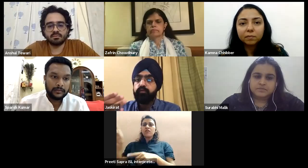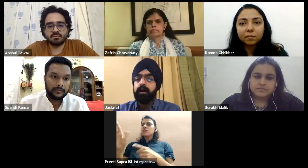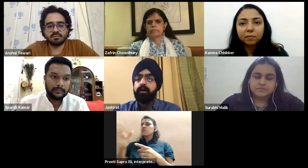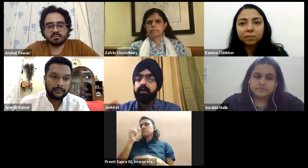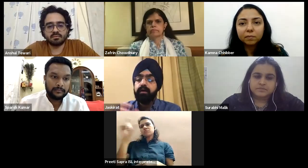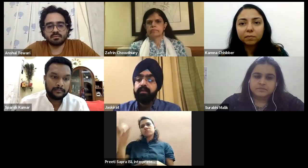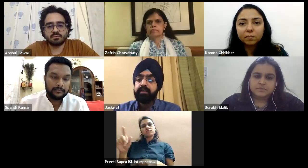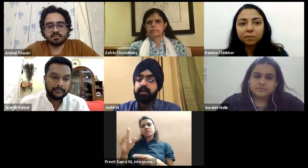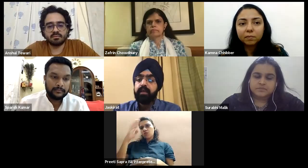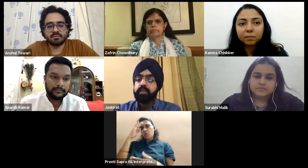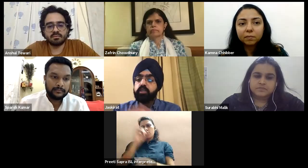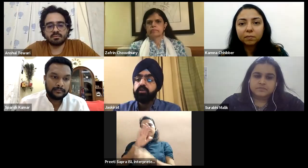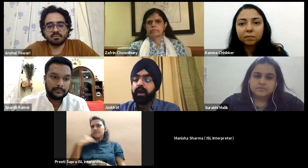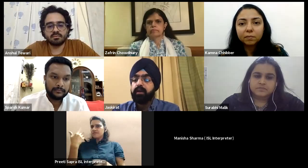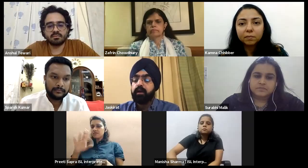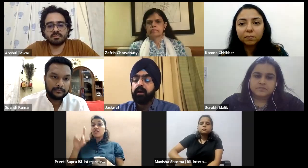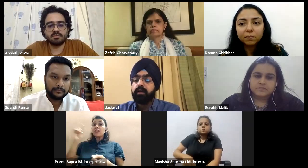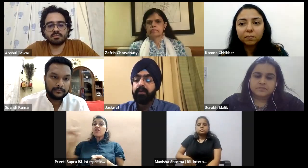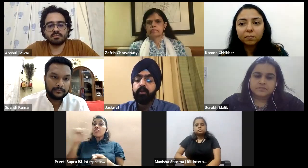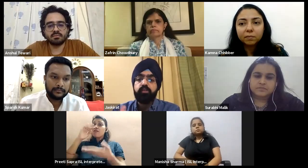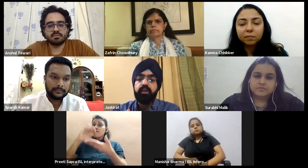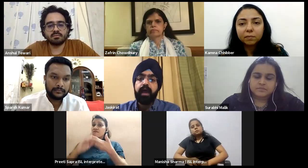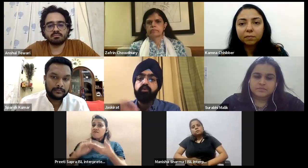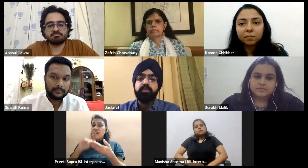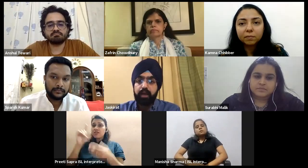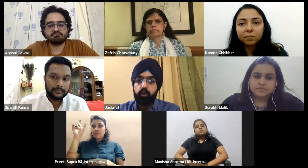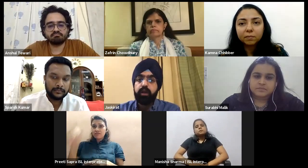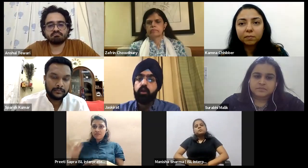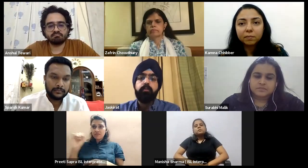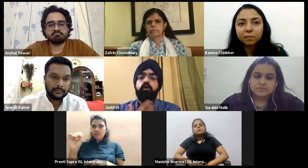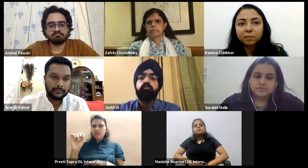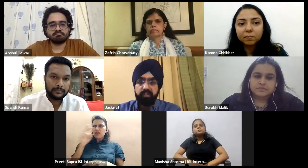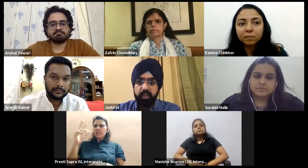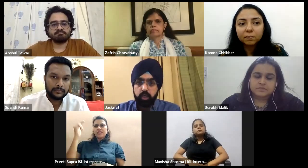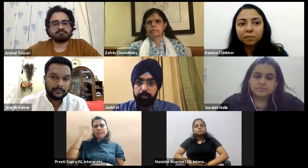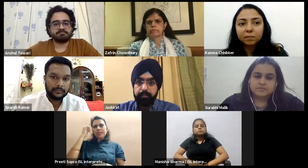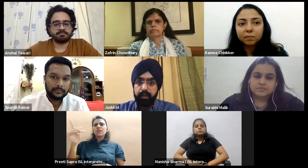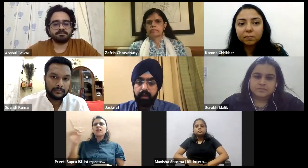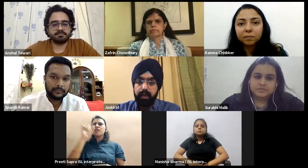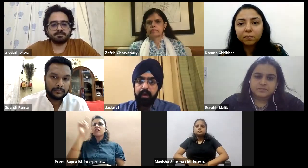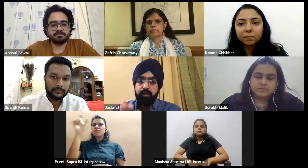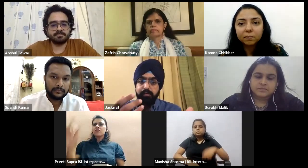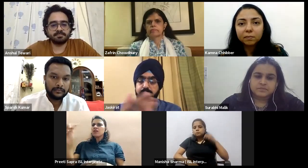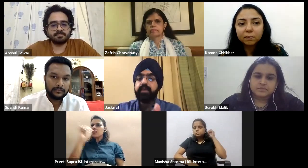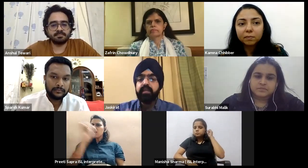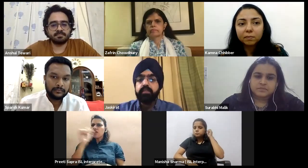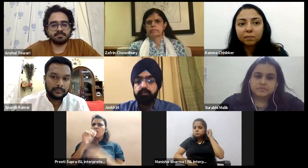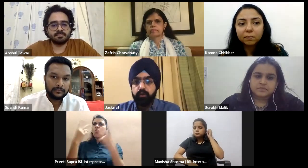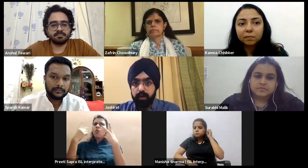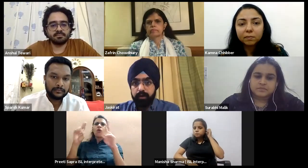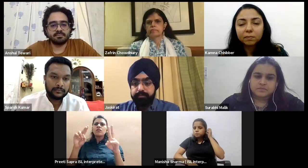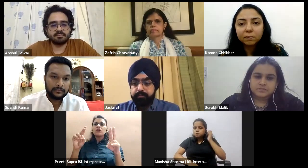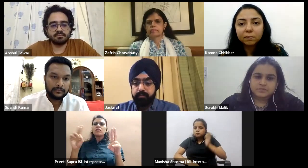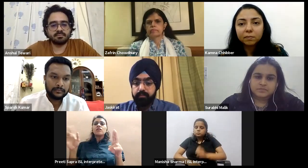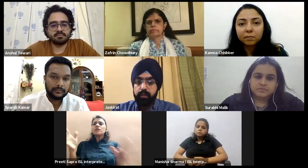the stigma that he actually died because he had too much alcohol and not because of seizure. We went and